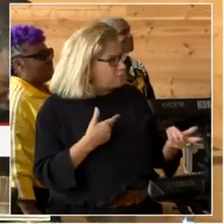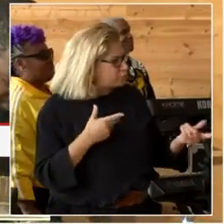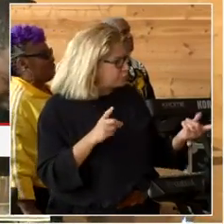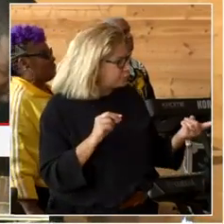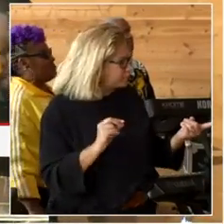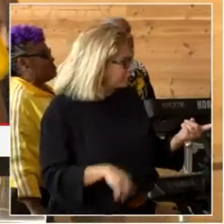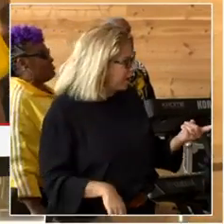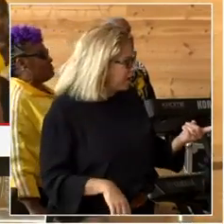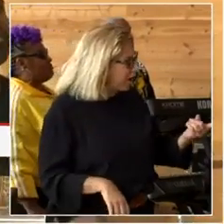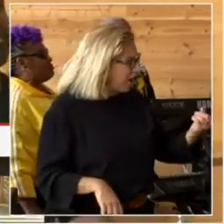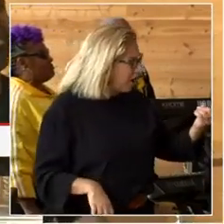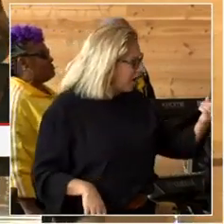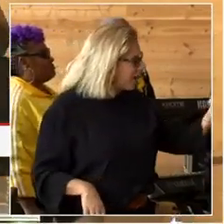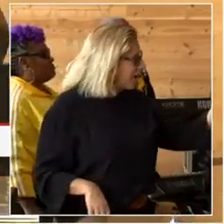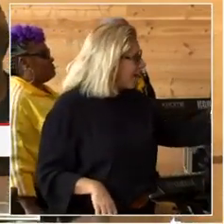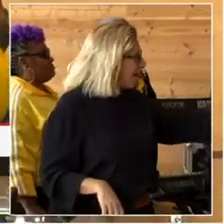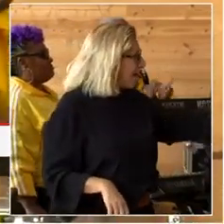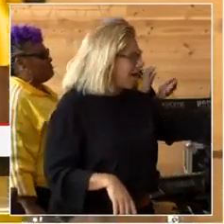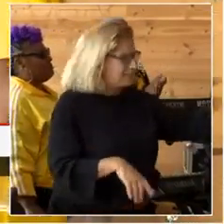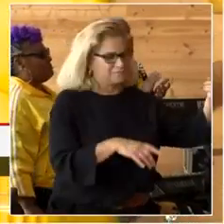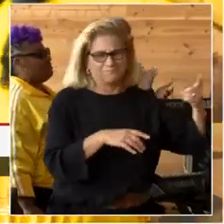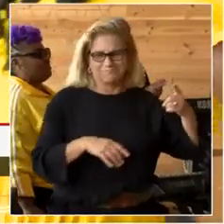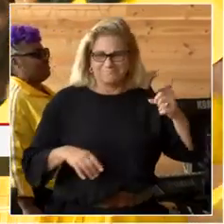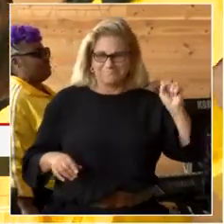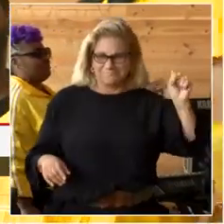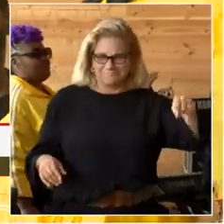share your story.